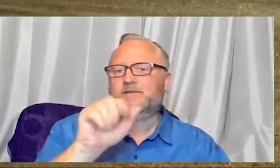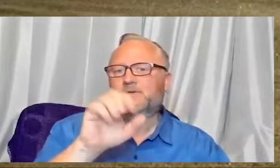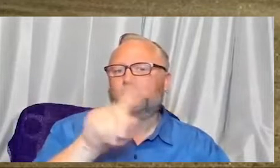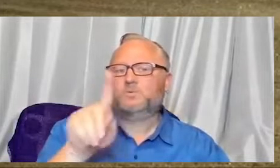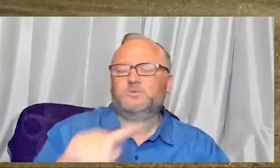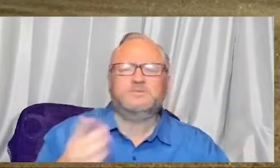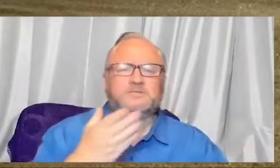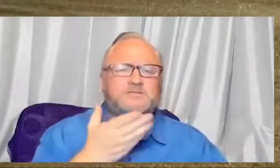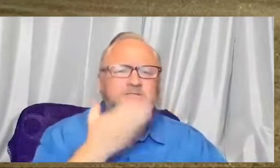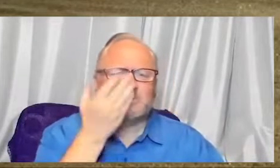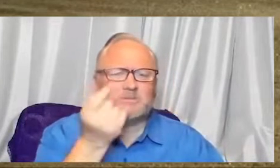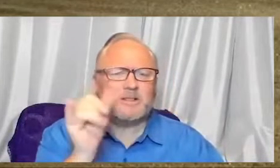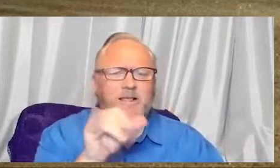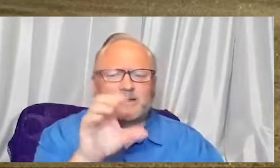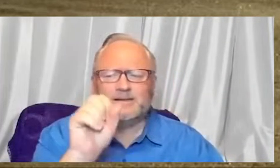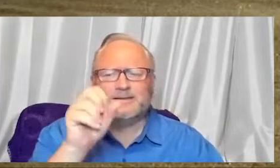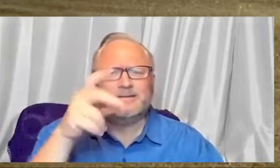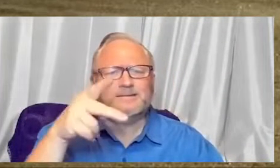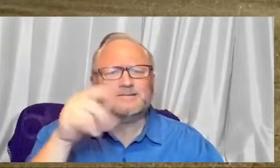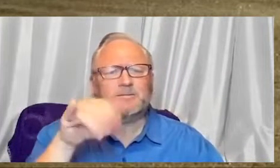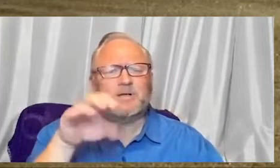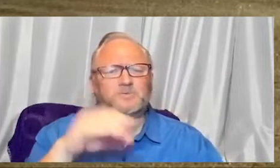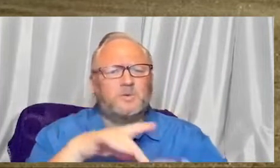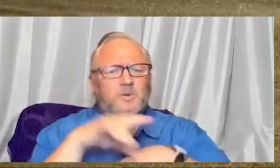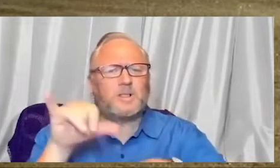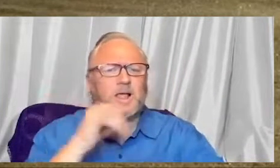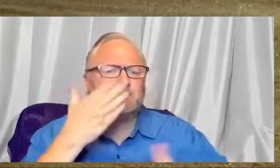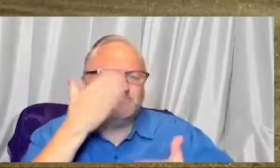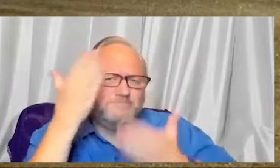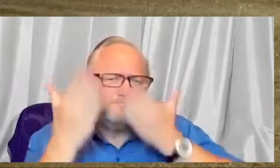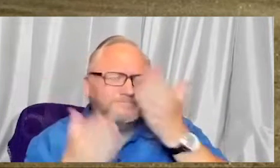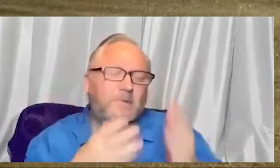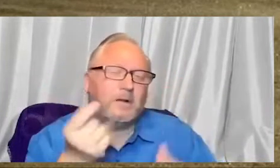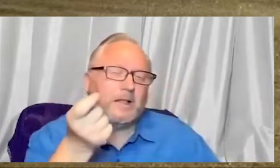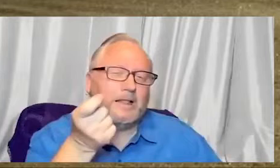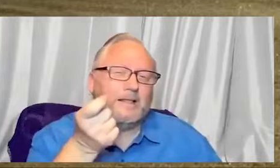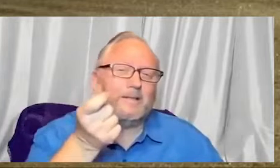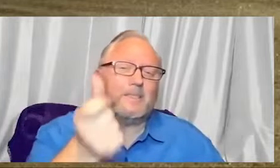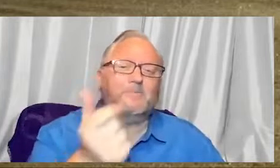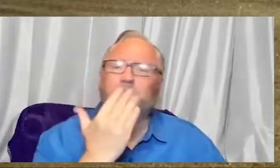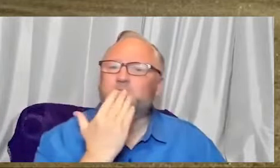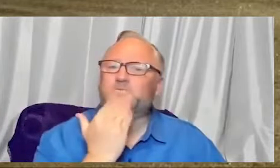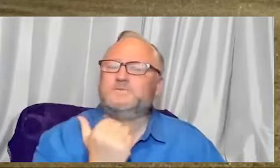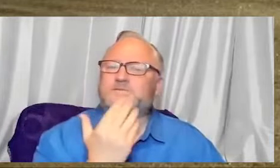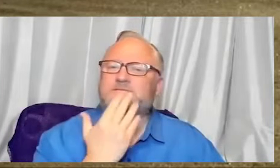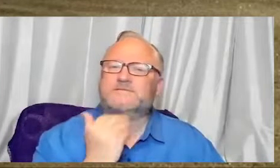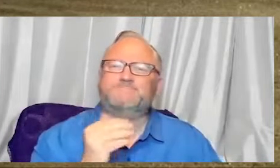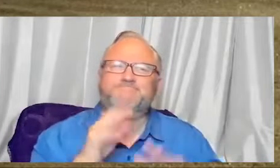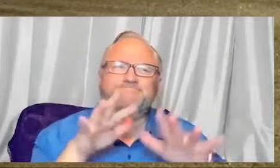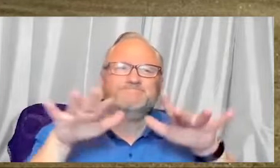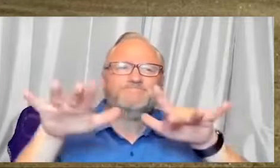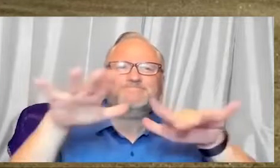spice with earthy undertones, and just a touch of sweetness hangs in the air.